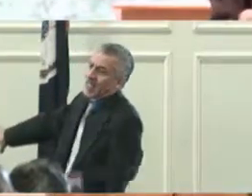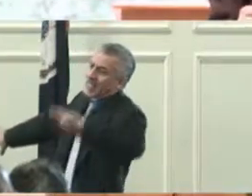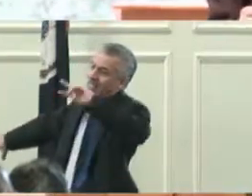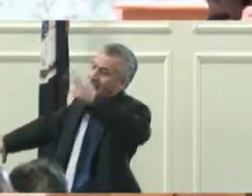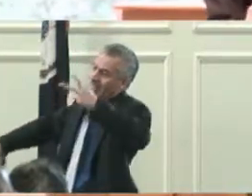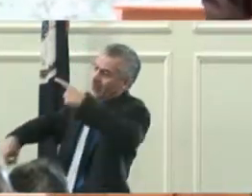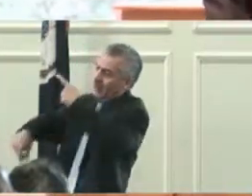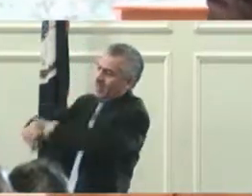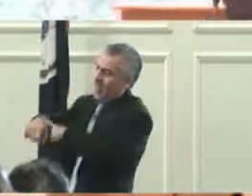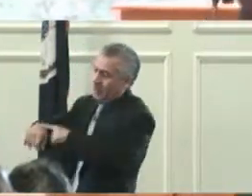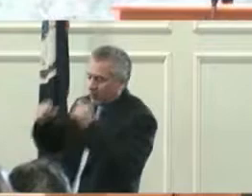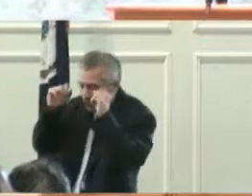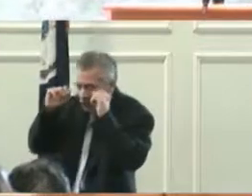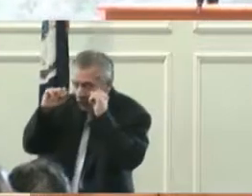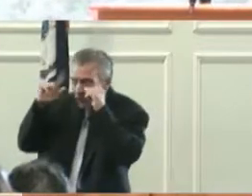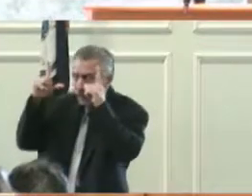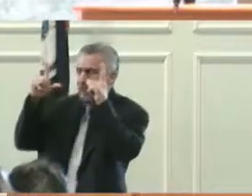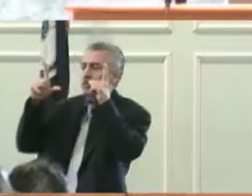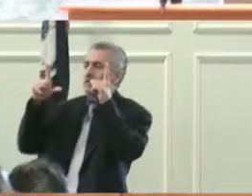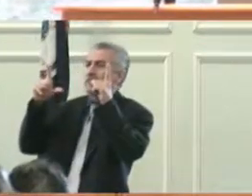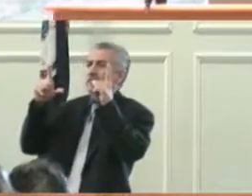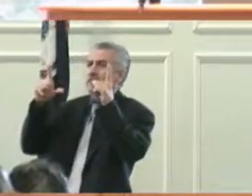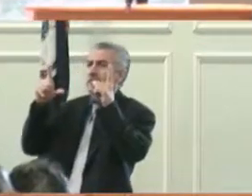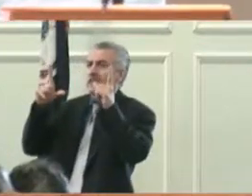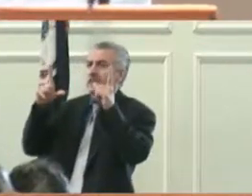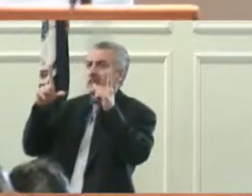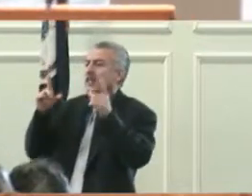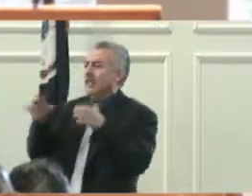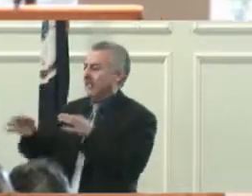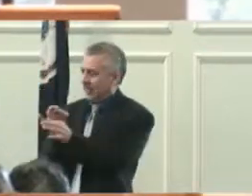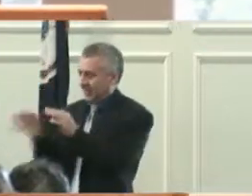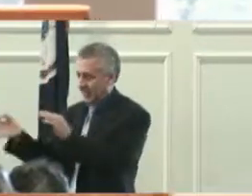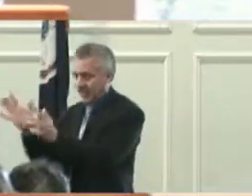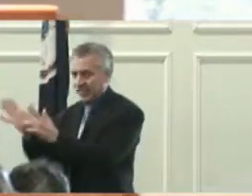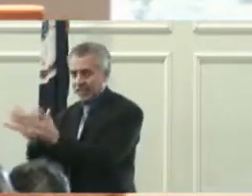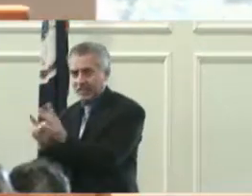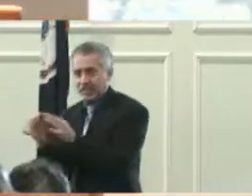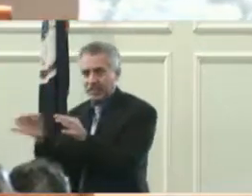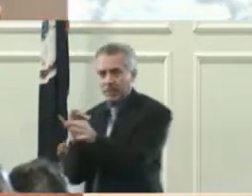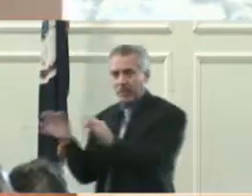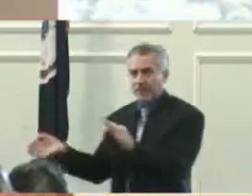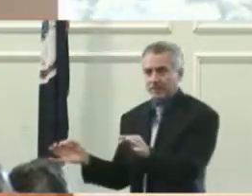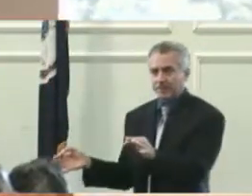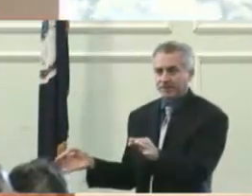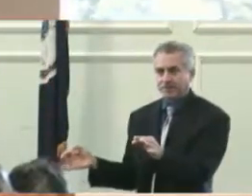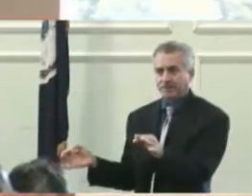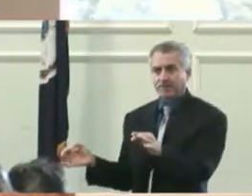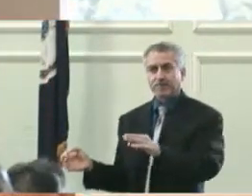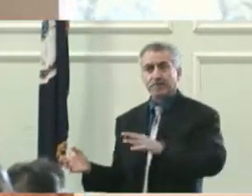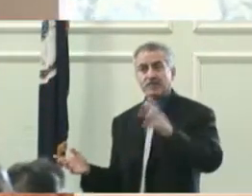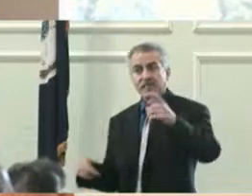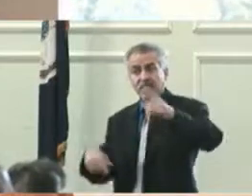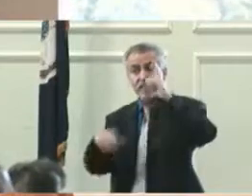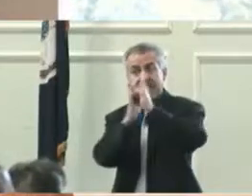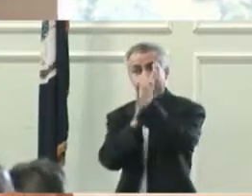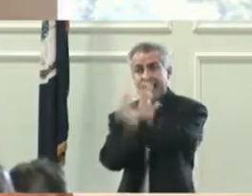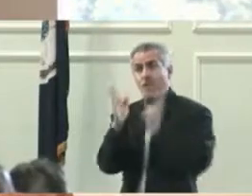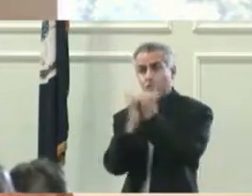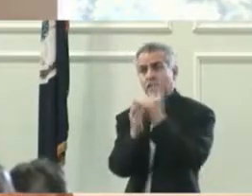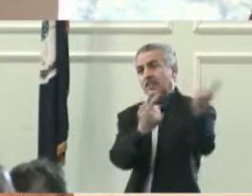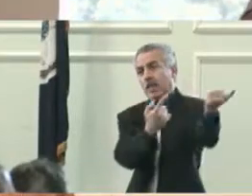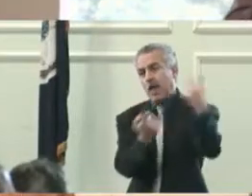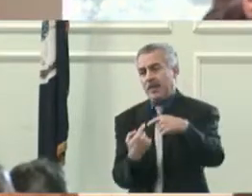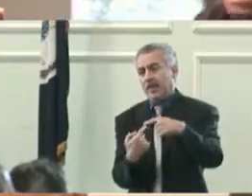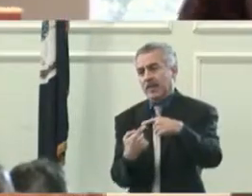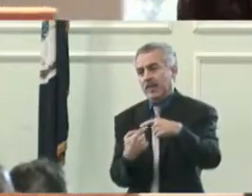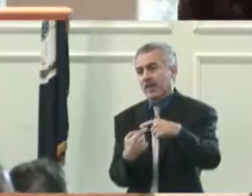resurrection. Second resurrection. Jesus put it this way. He said, do not marvel at this, for the hour is coming in